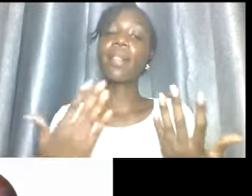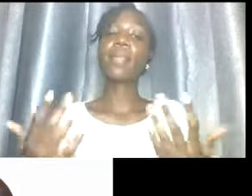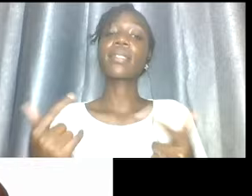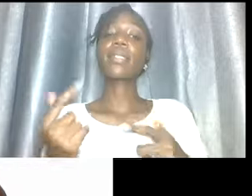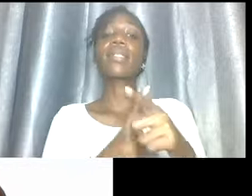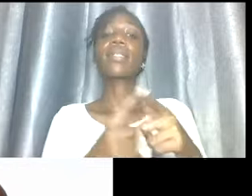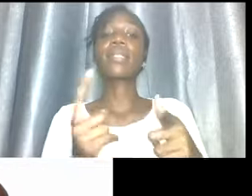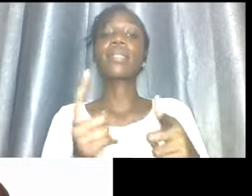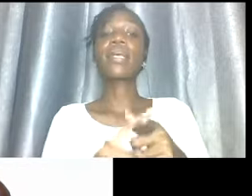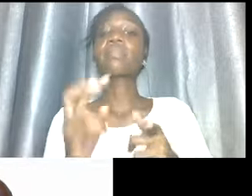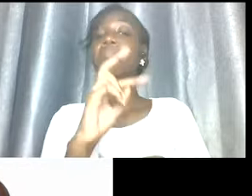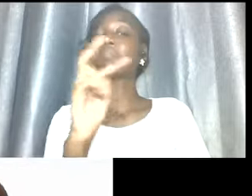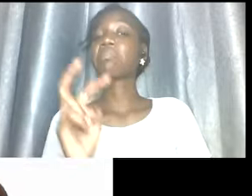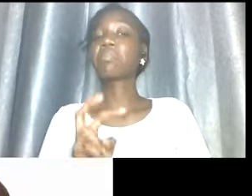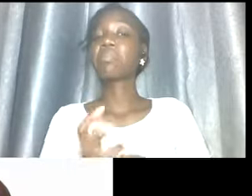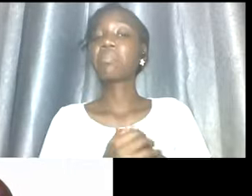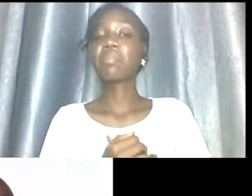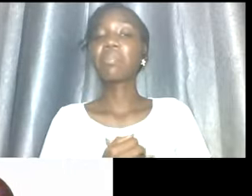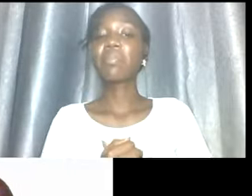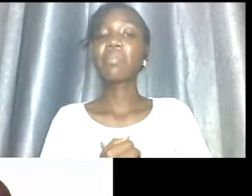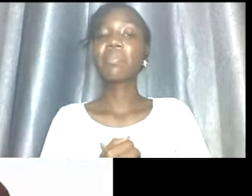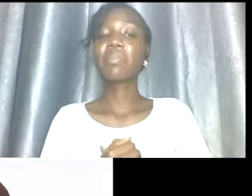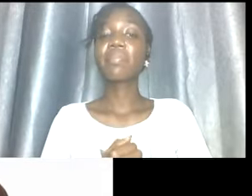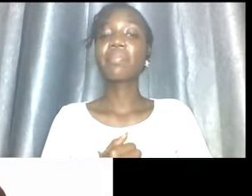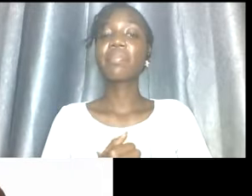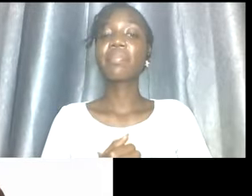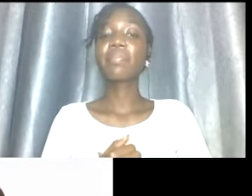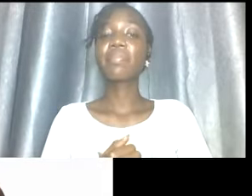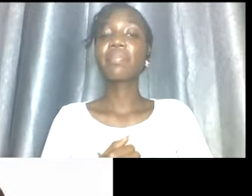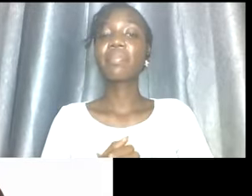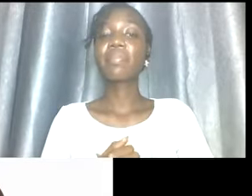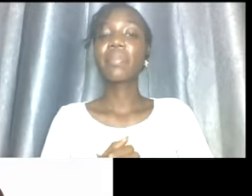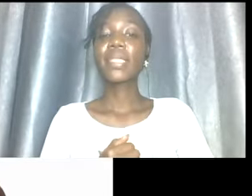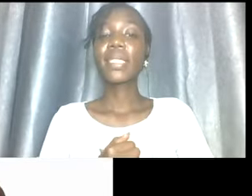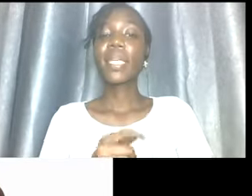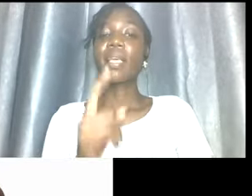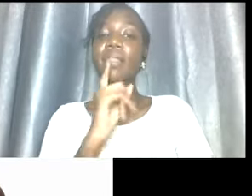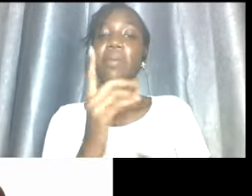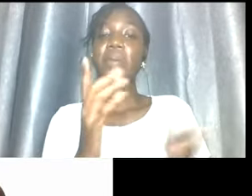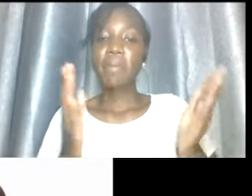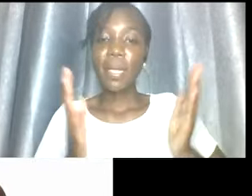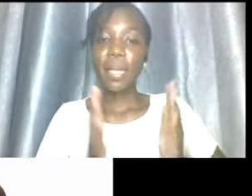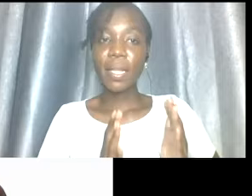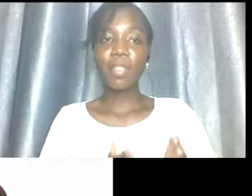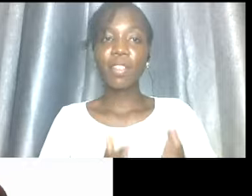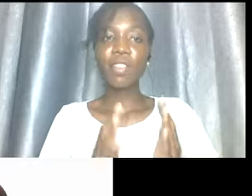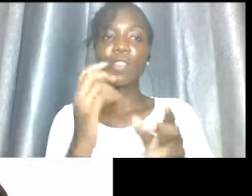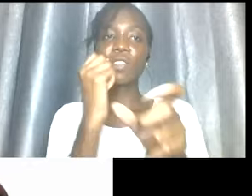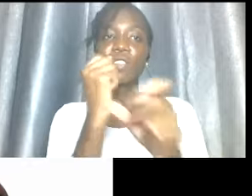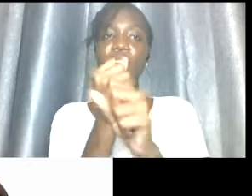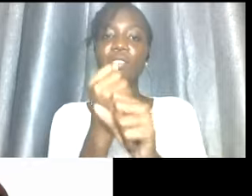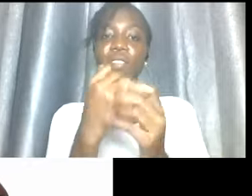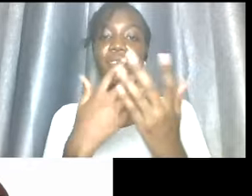Pizza is something called strike rates. Yes, a customer calls for a pizza, but when